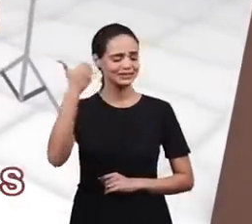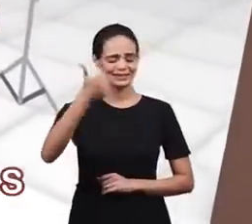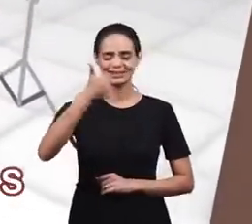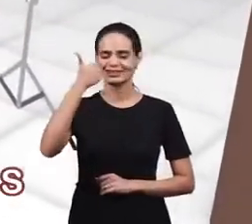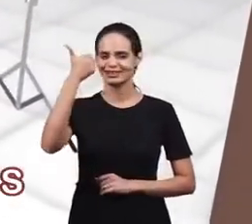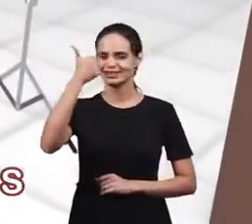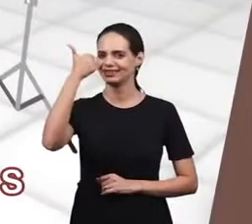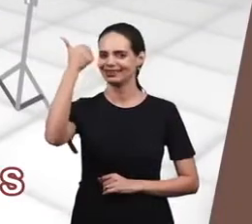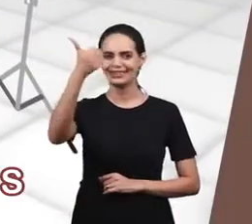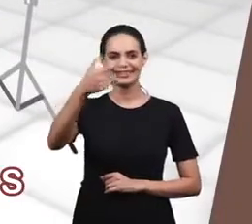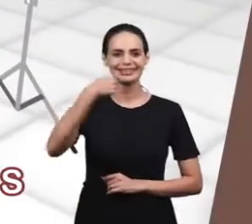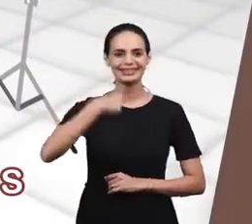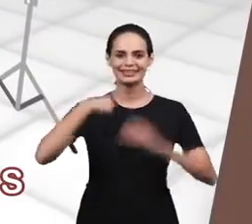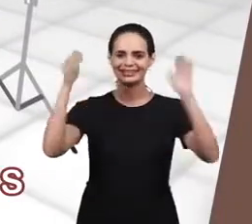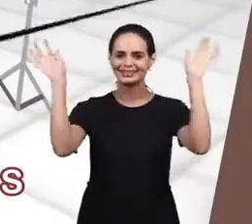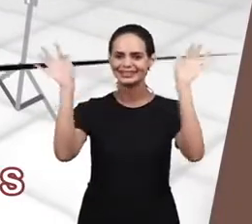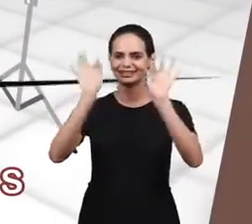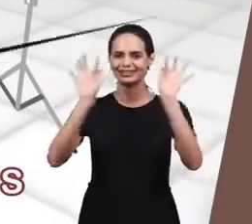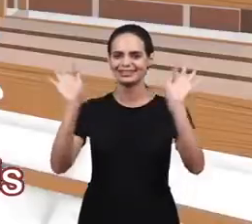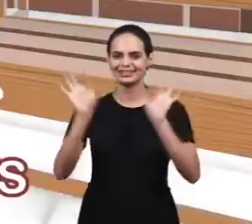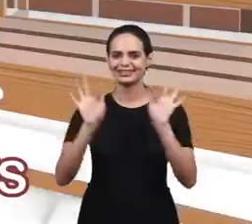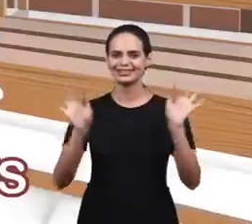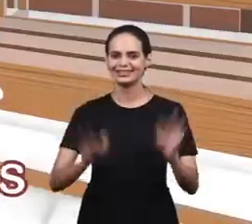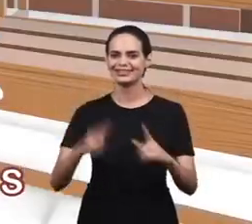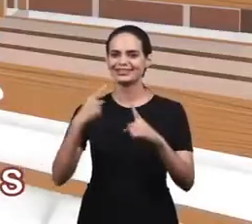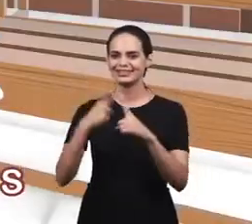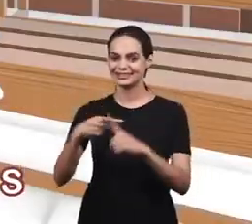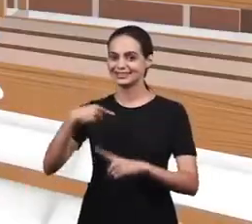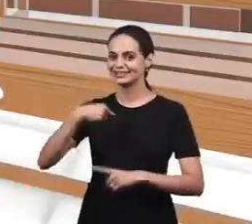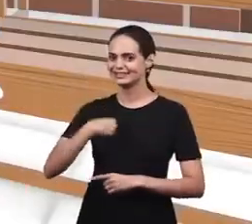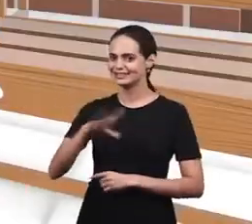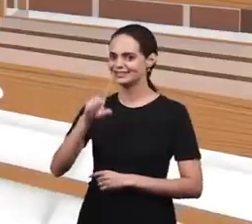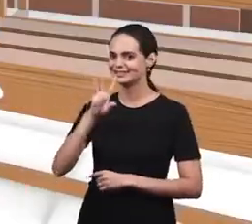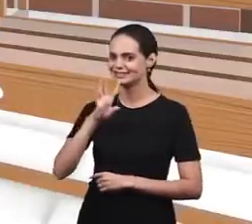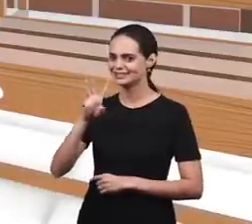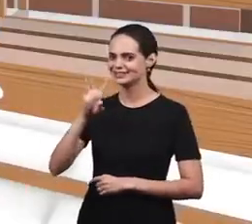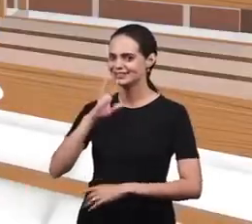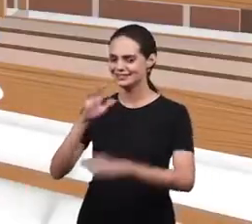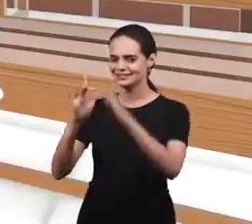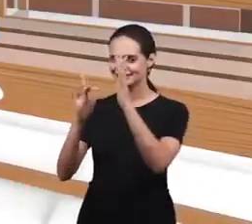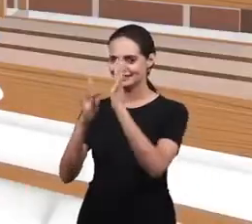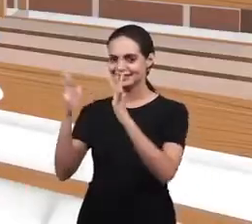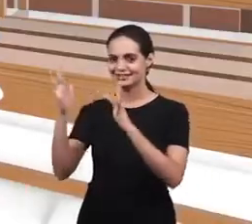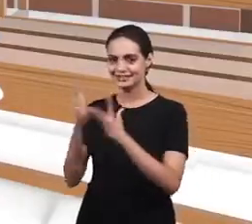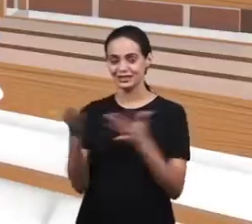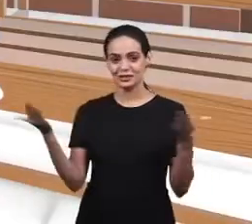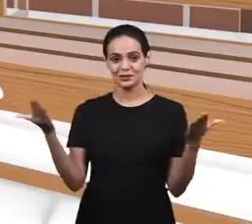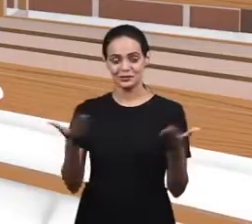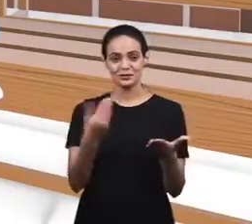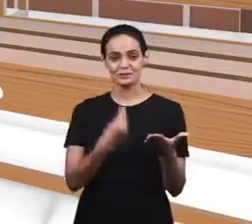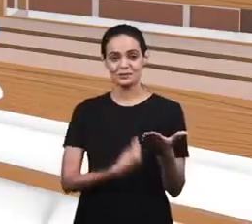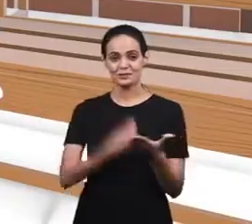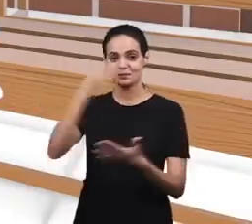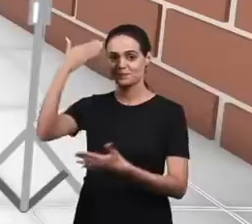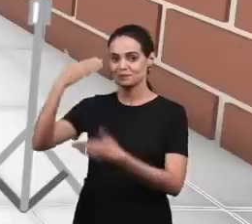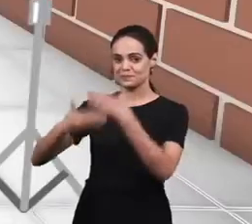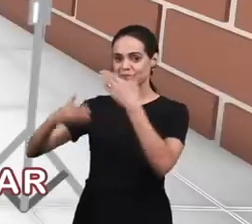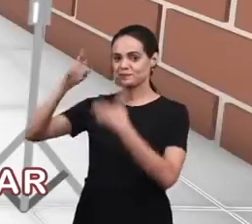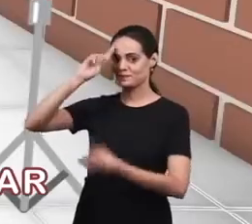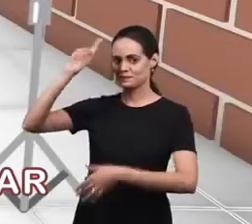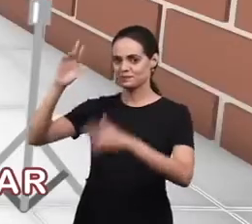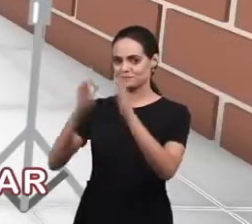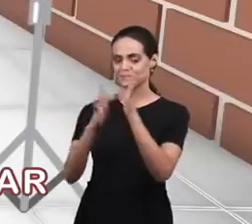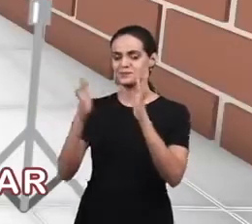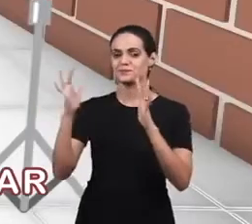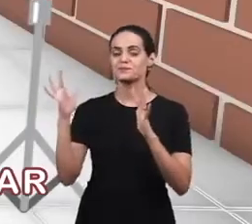I am happy for I have met Jesus, and now I walk in his light. In